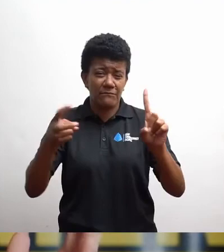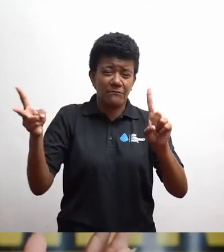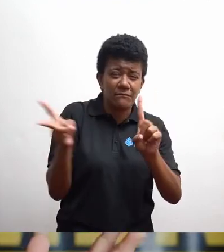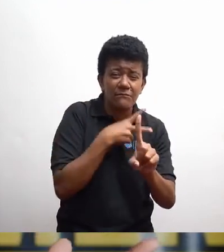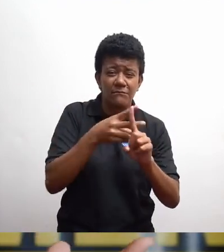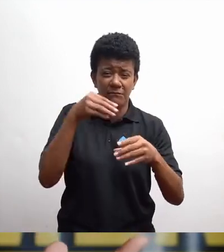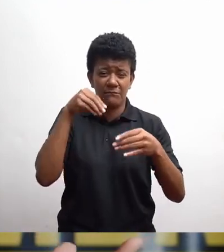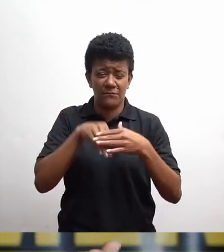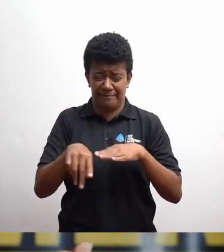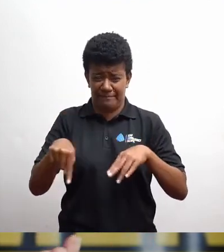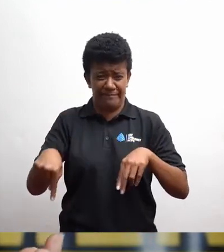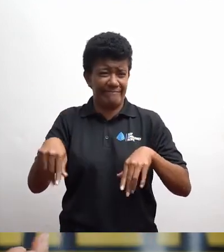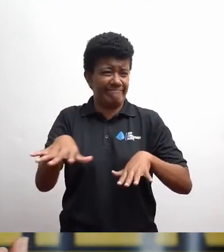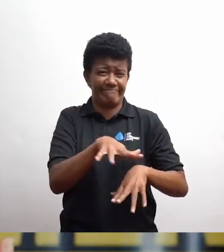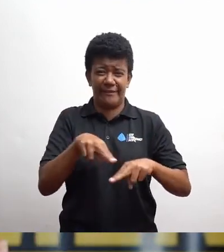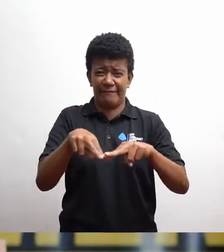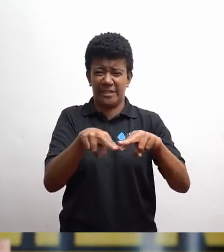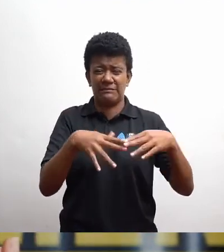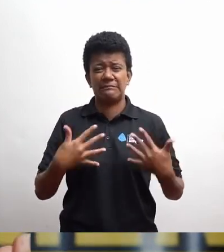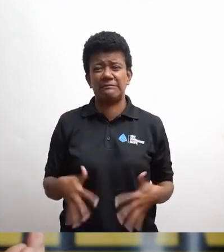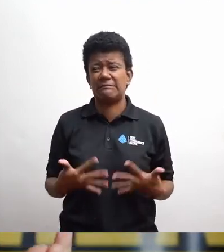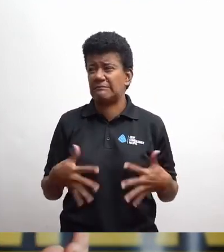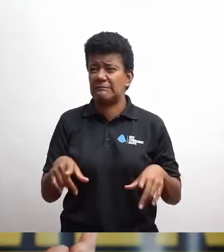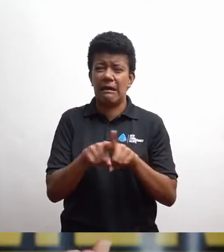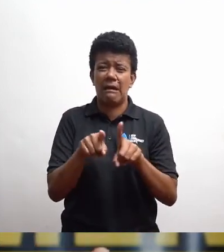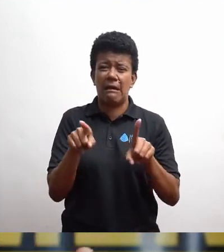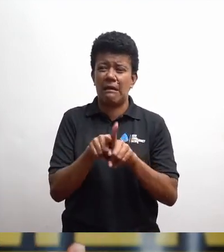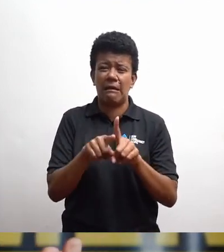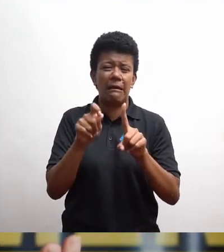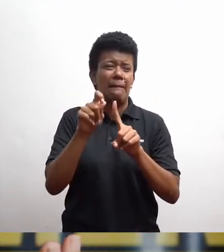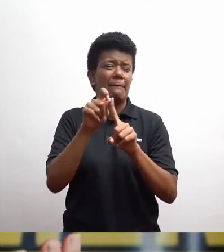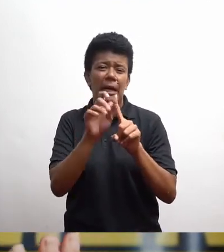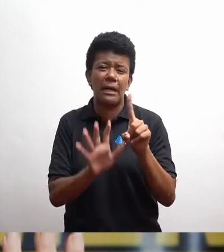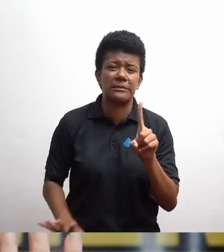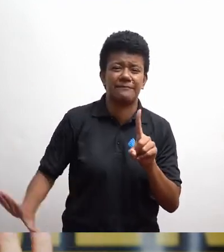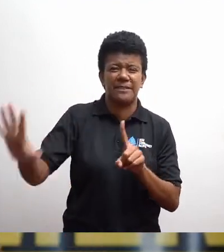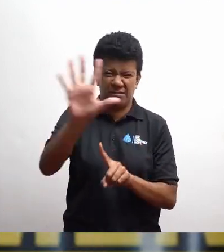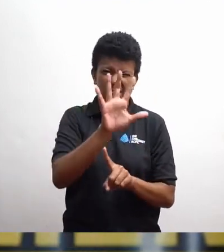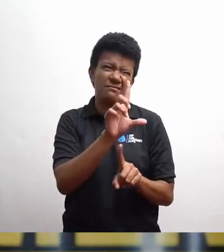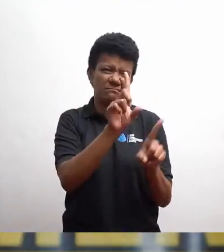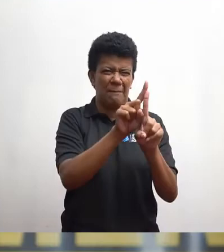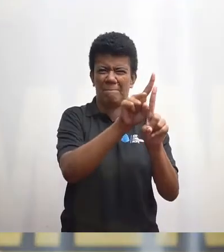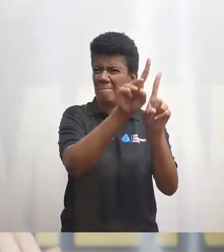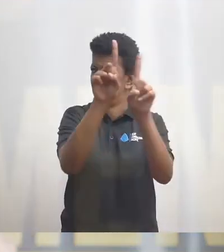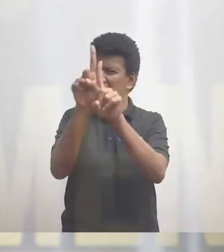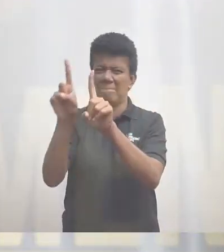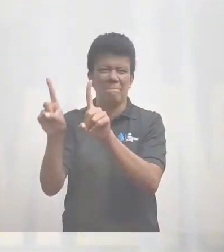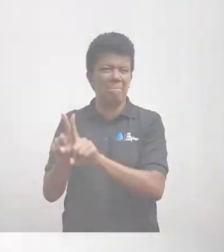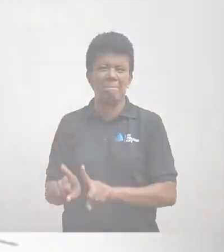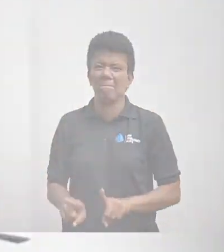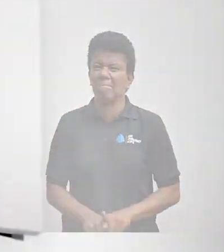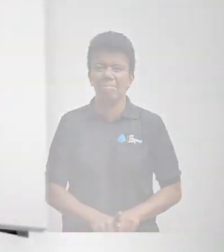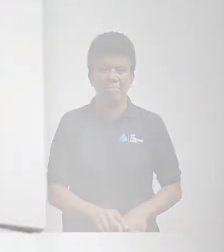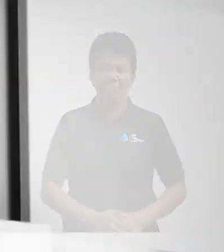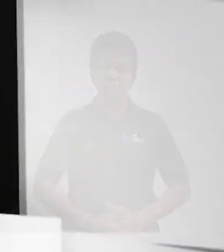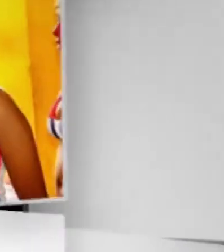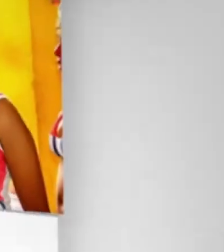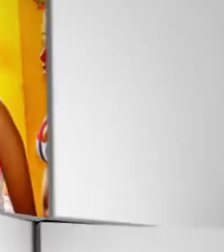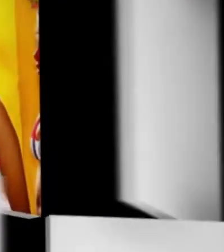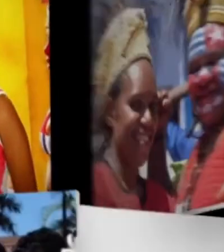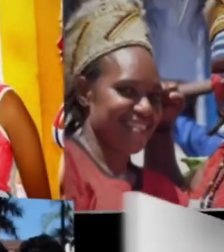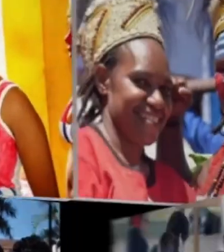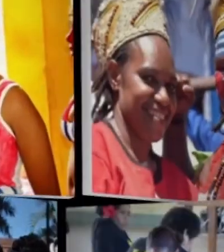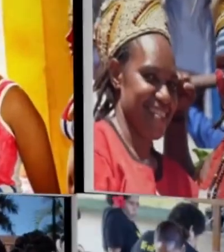facing violations in Fiji, but we also know it across all the Pacific Island states and territories, as across the world. Next.